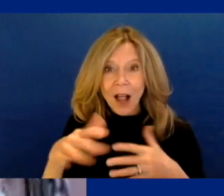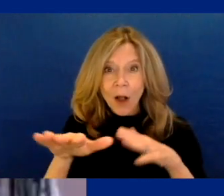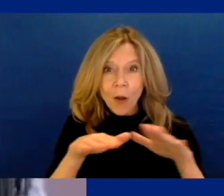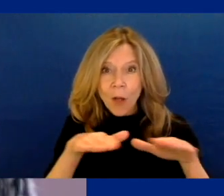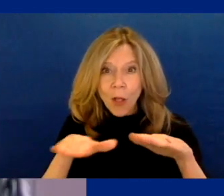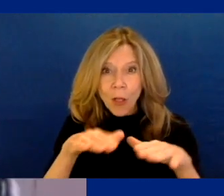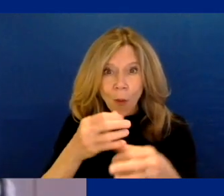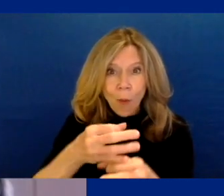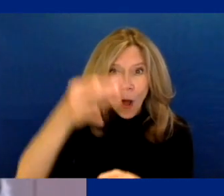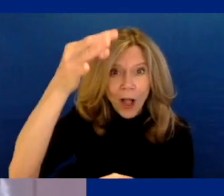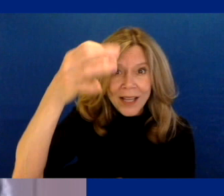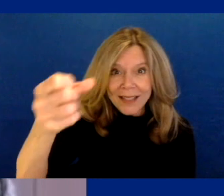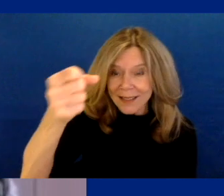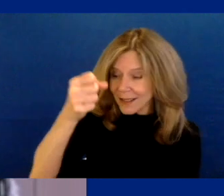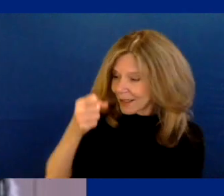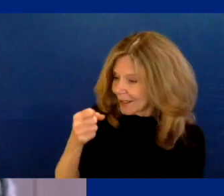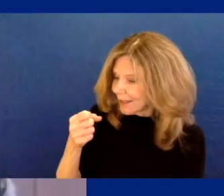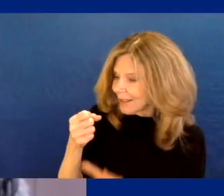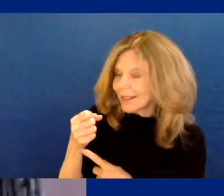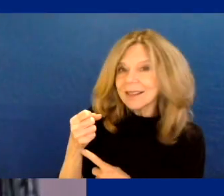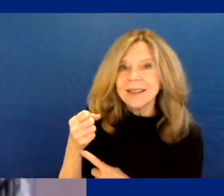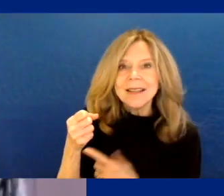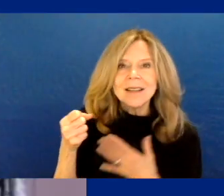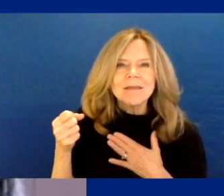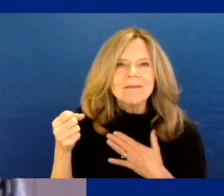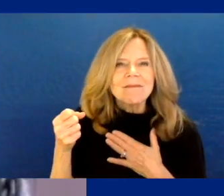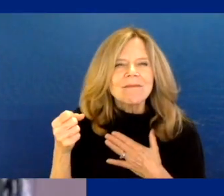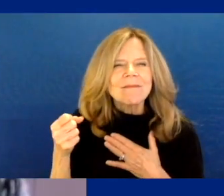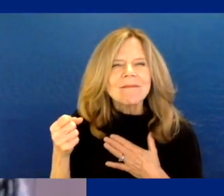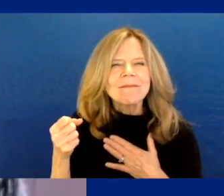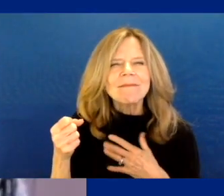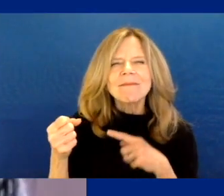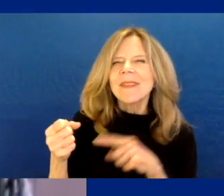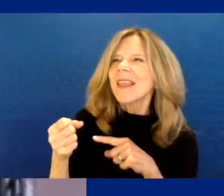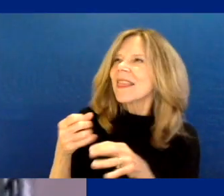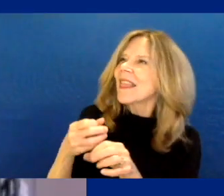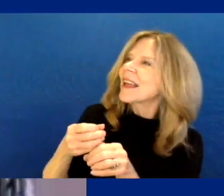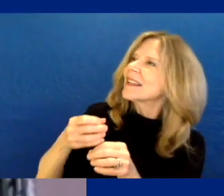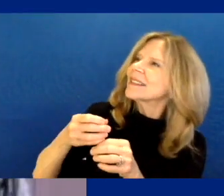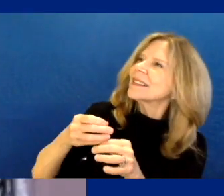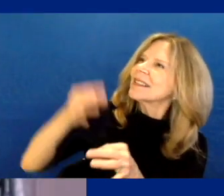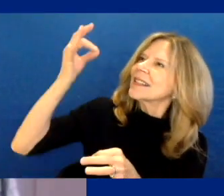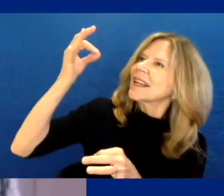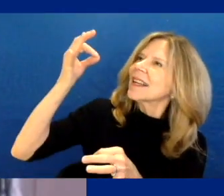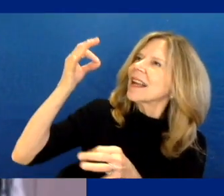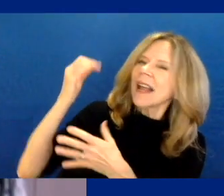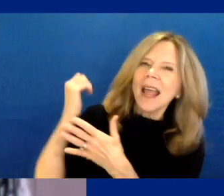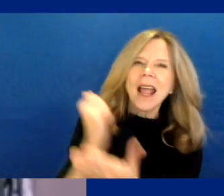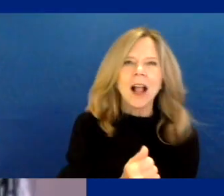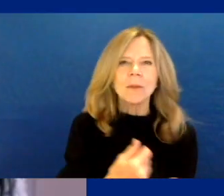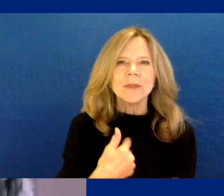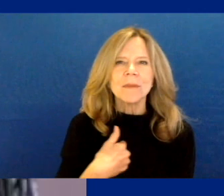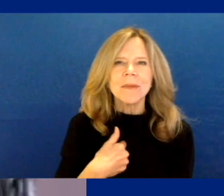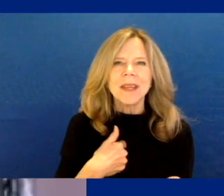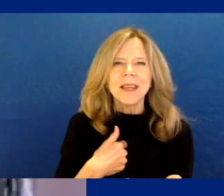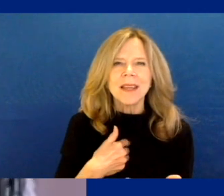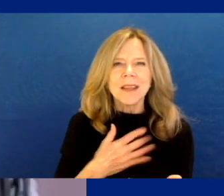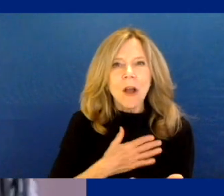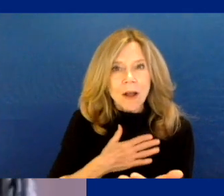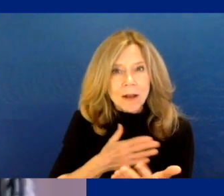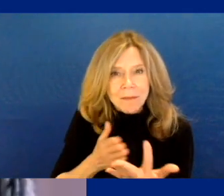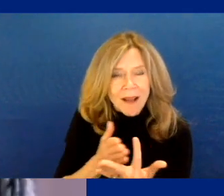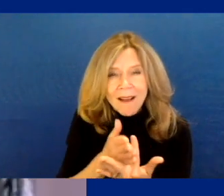walking stick and to know that it is a stick that helps me on my